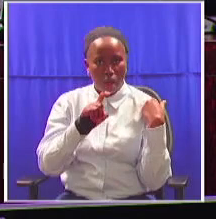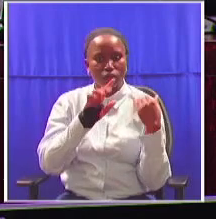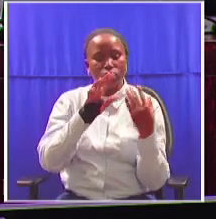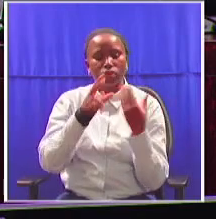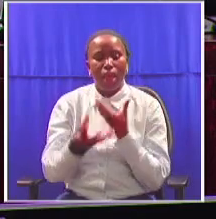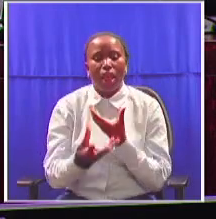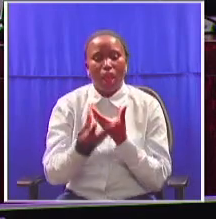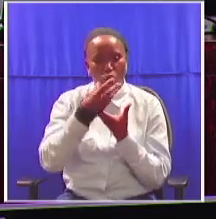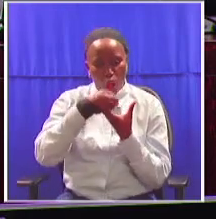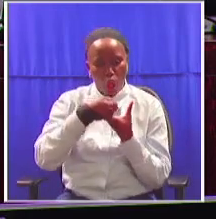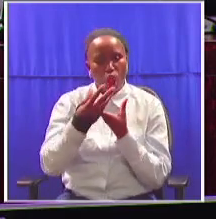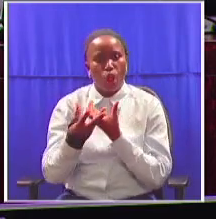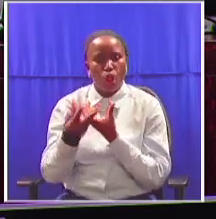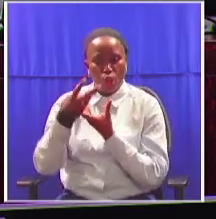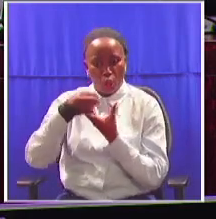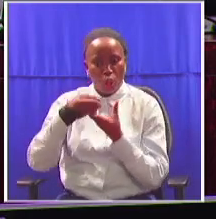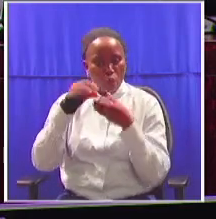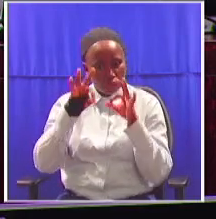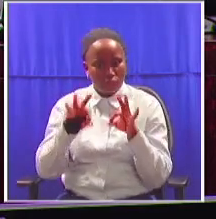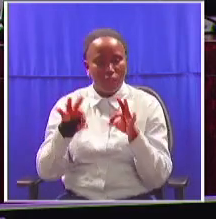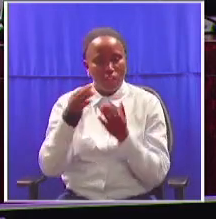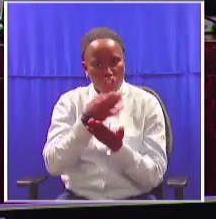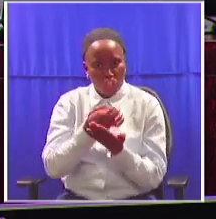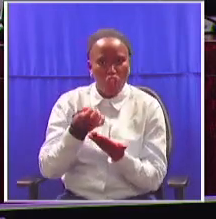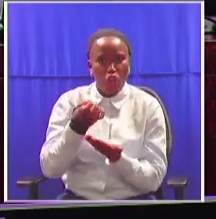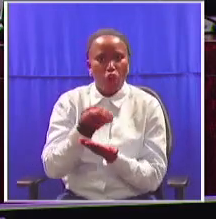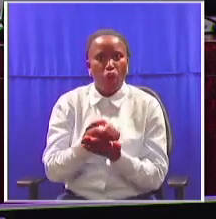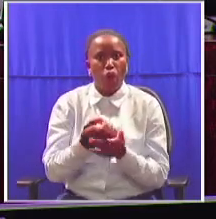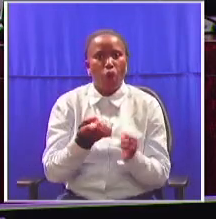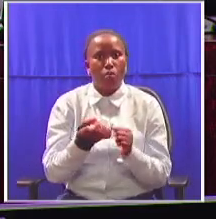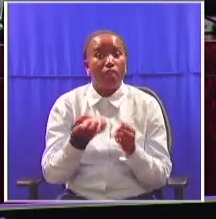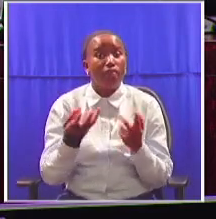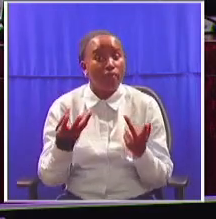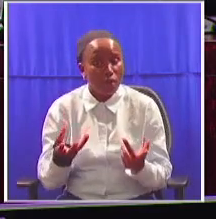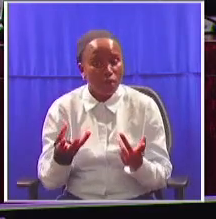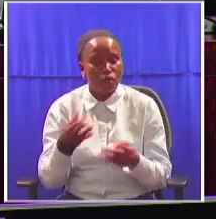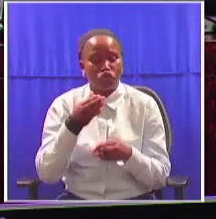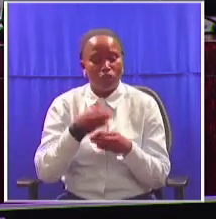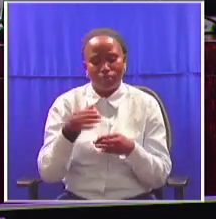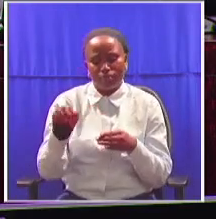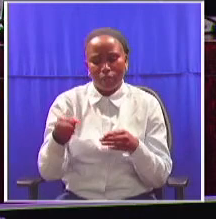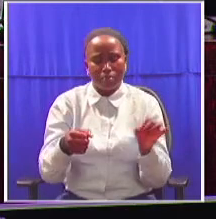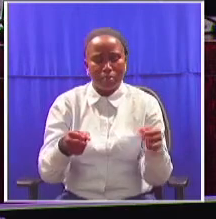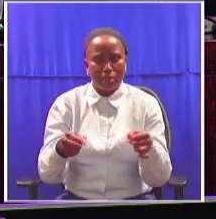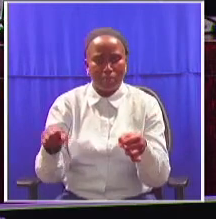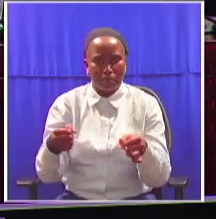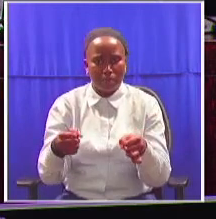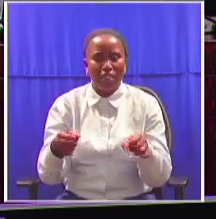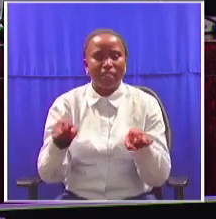inclusive economy that creates employment and alleviates poverty.